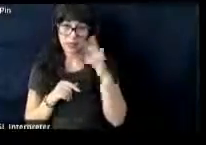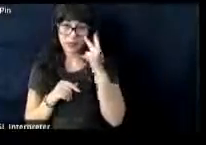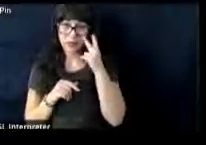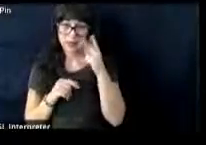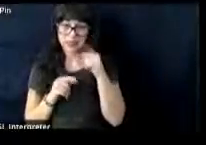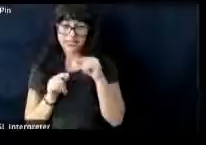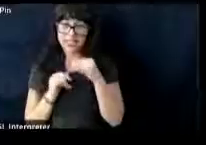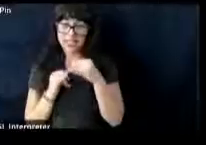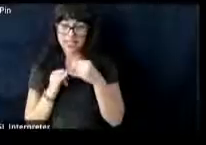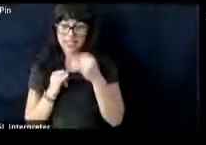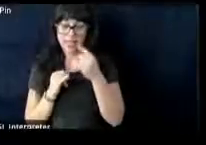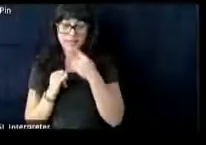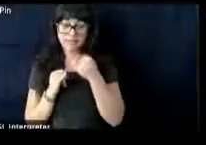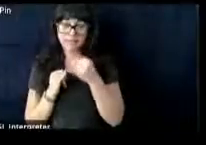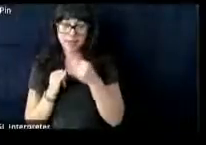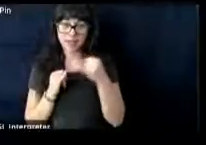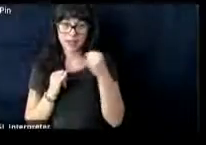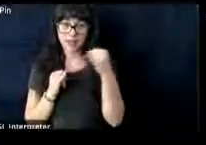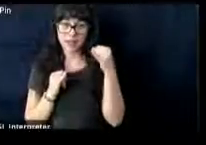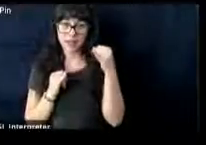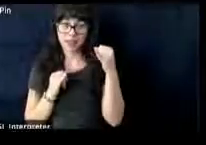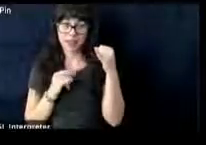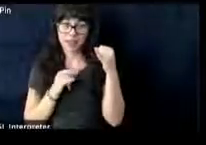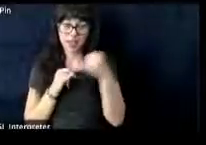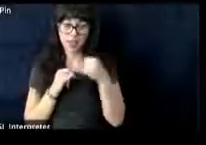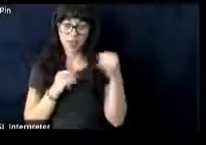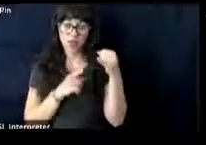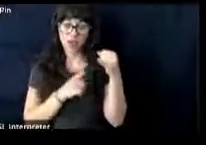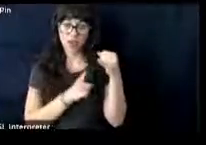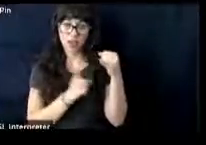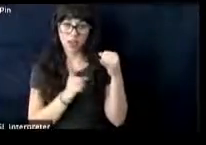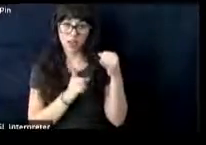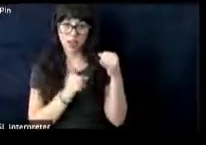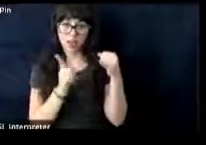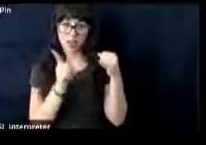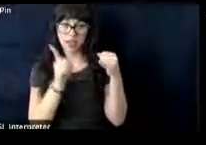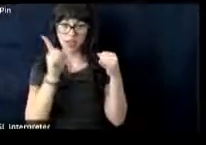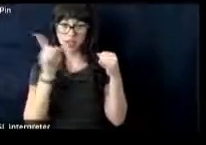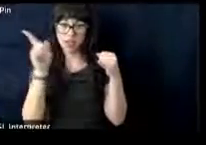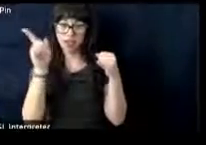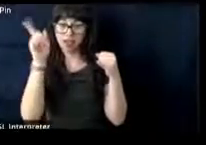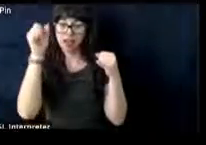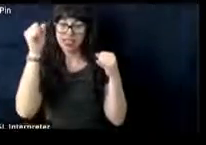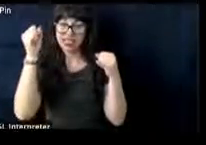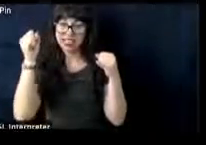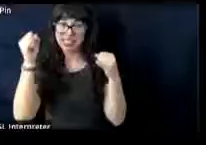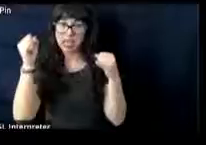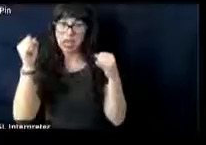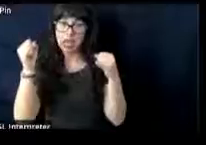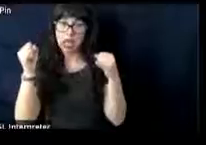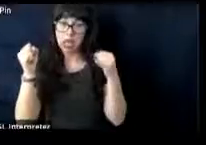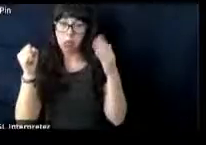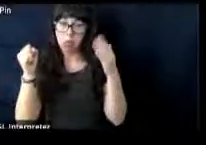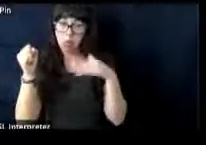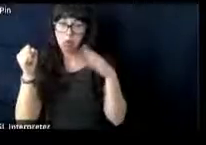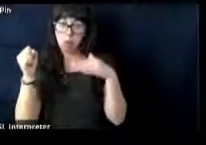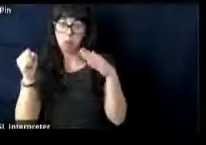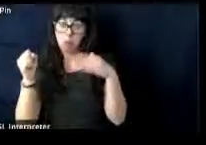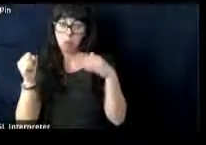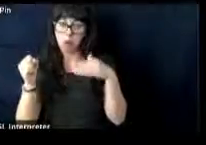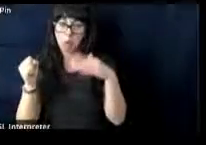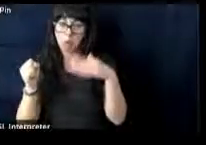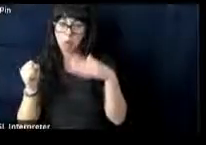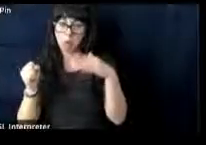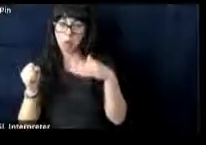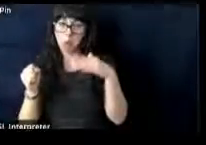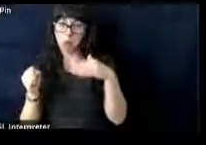freeway. So to your right, up to the right, down slightly, much further. The first